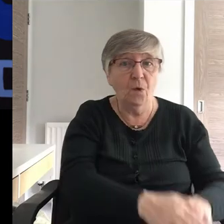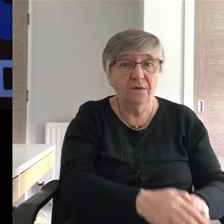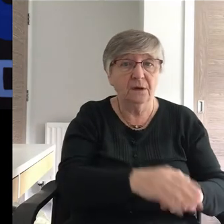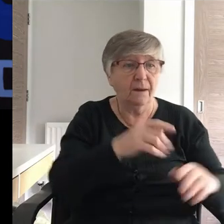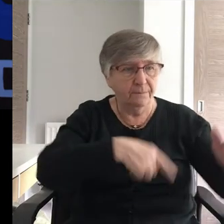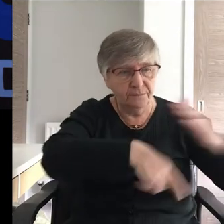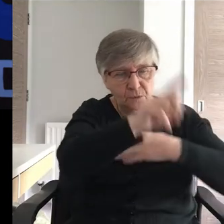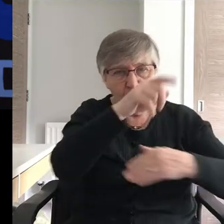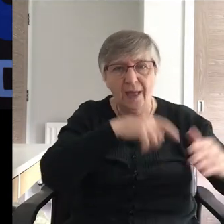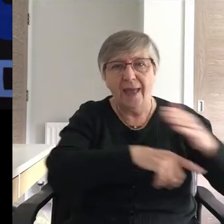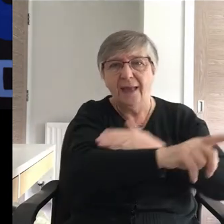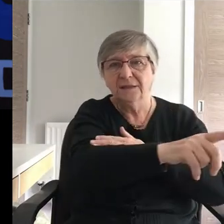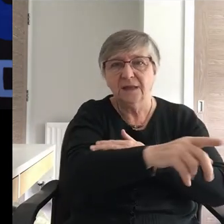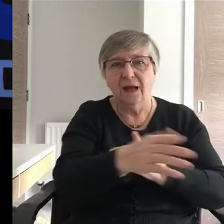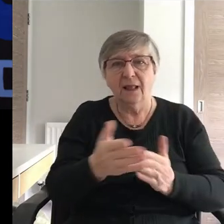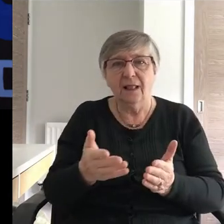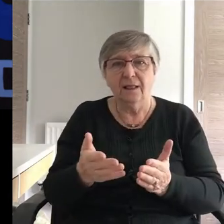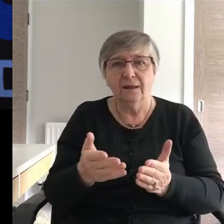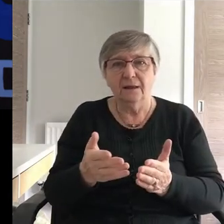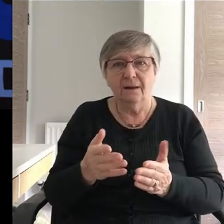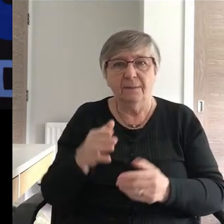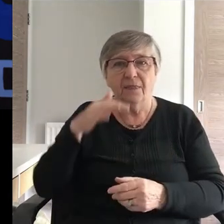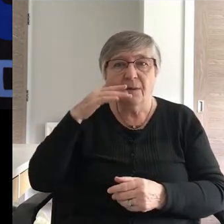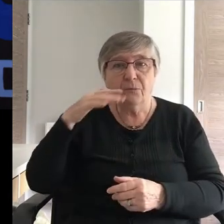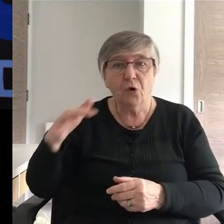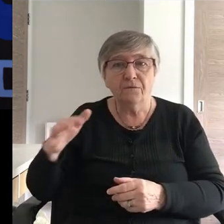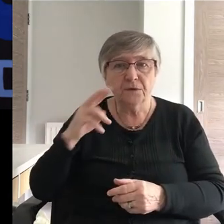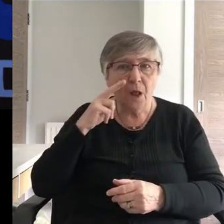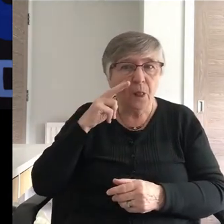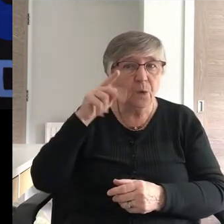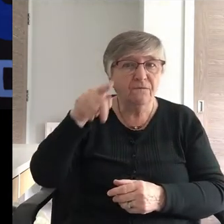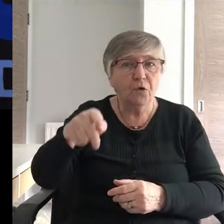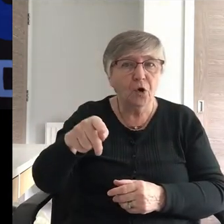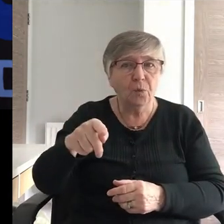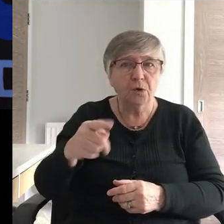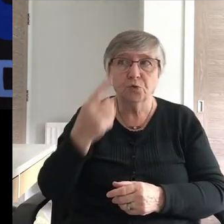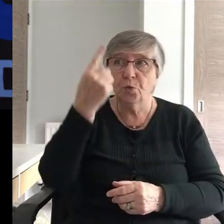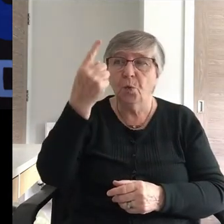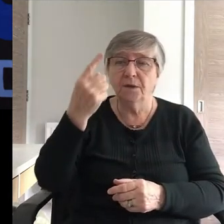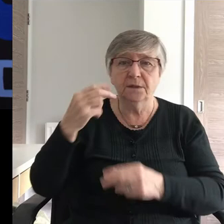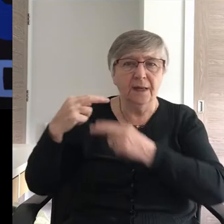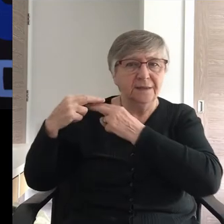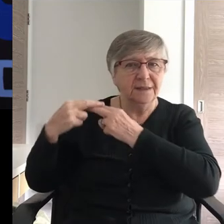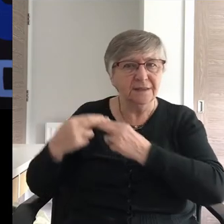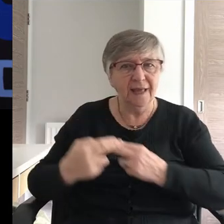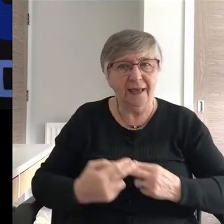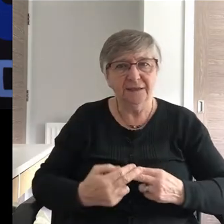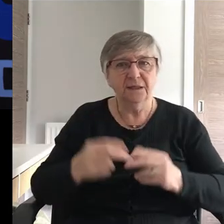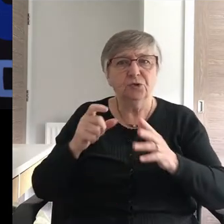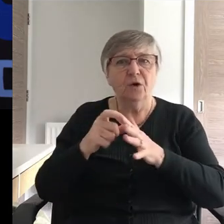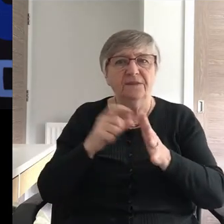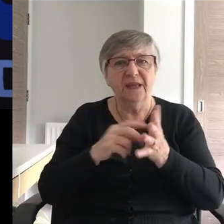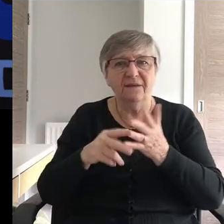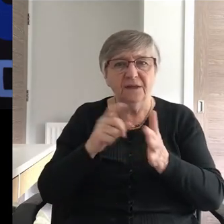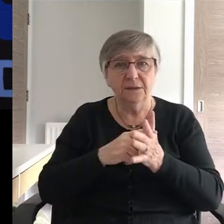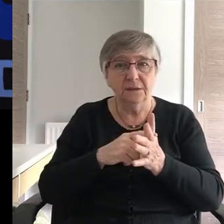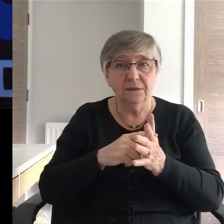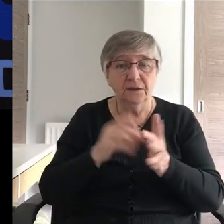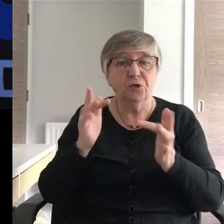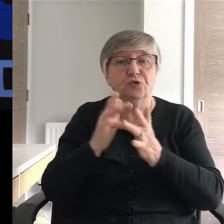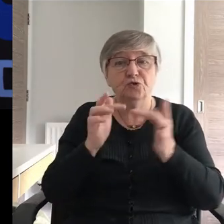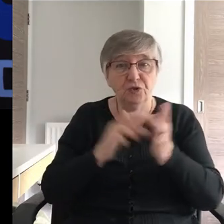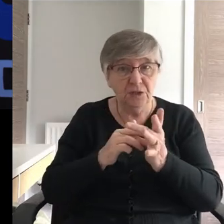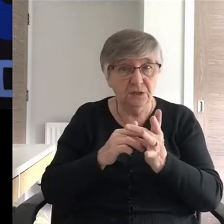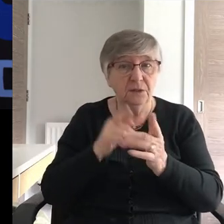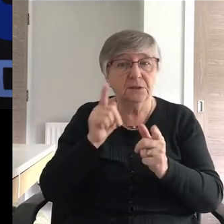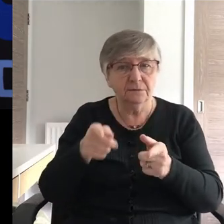into exile. But the prophets looked forward to one who would be a descendant of David, and Jesus was